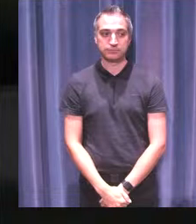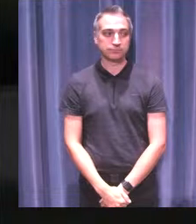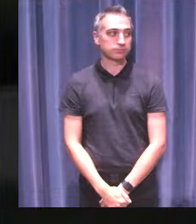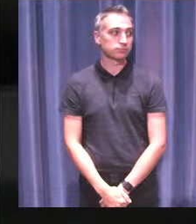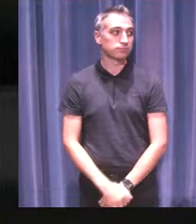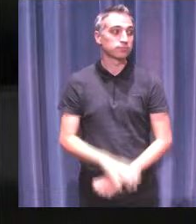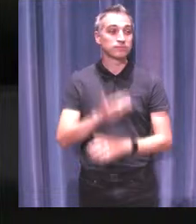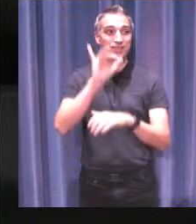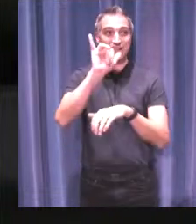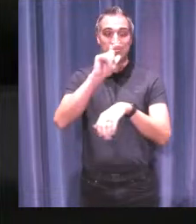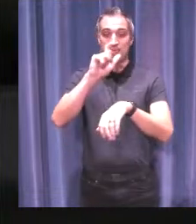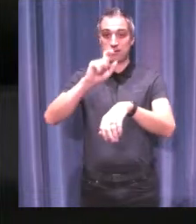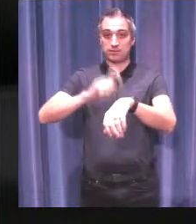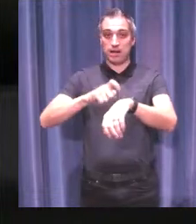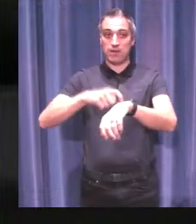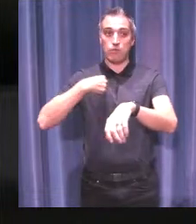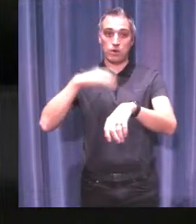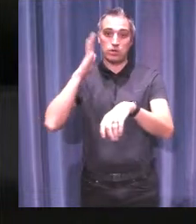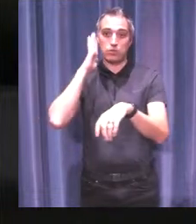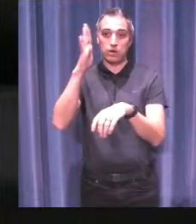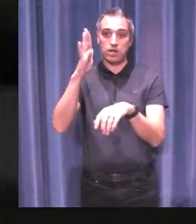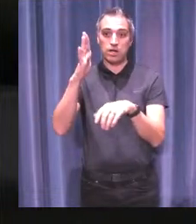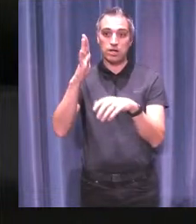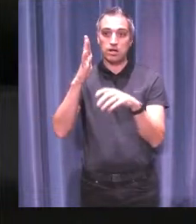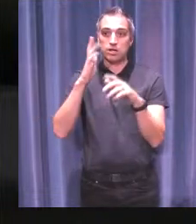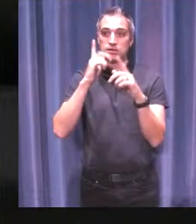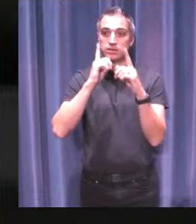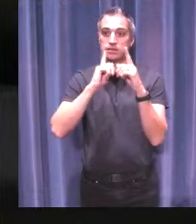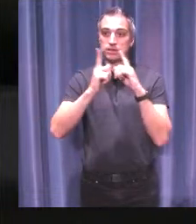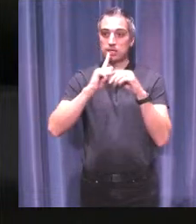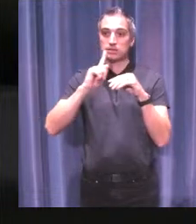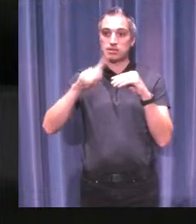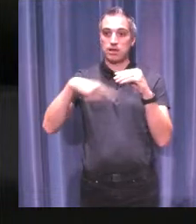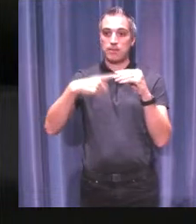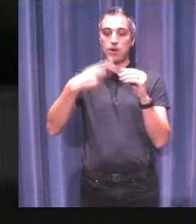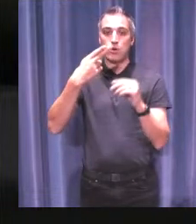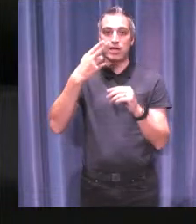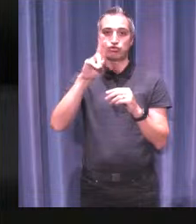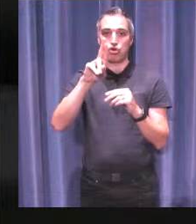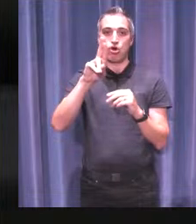And at that time, we will hear from HR about salary ranges.